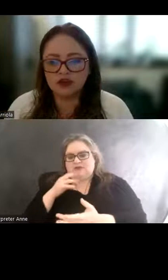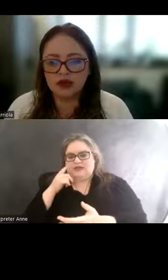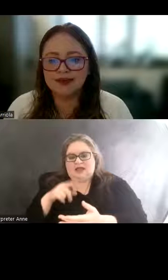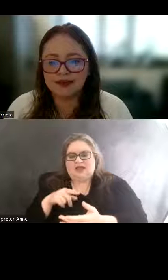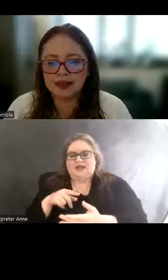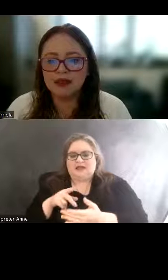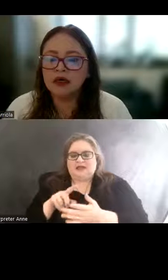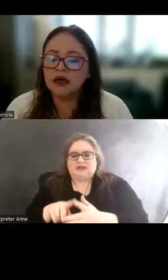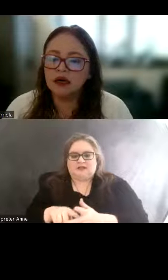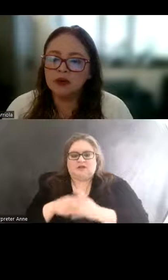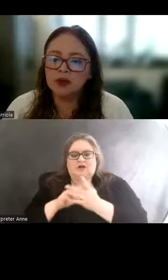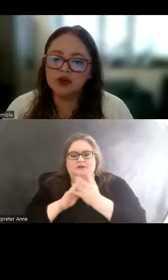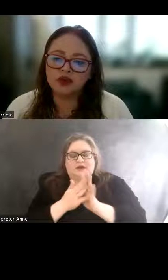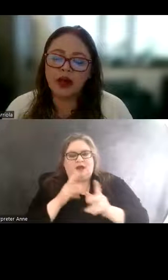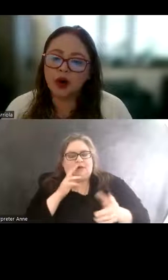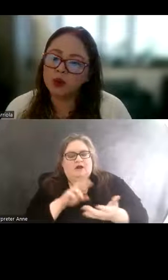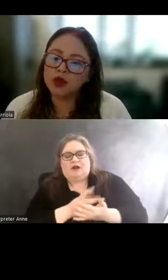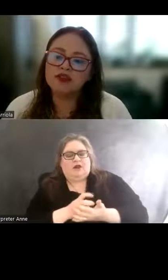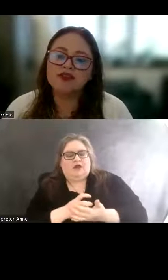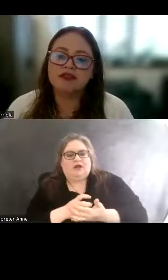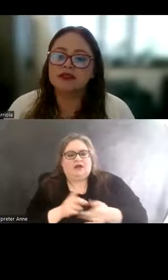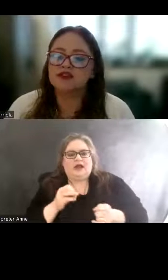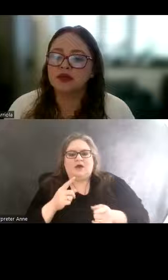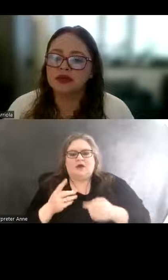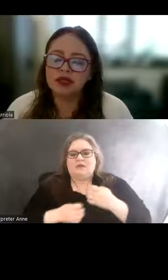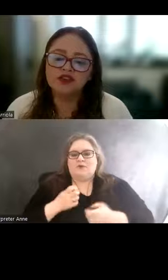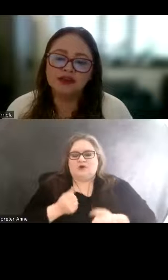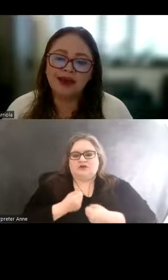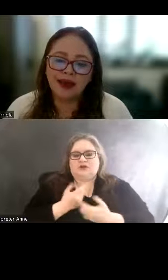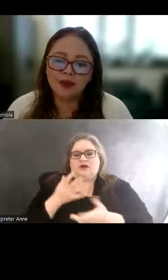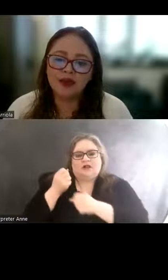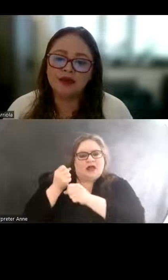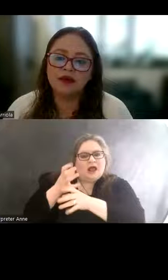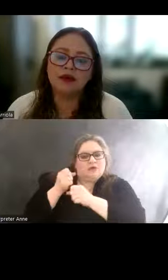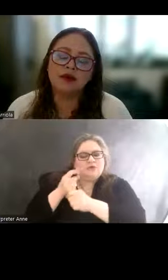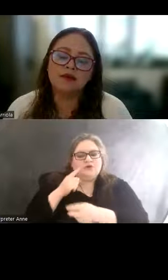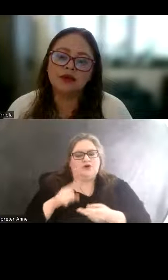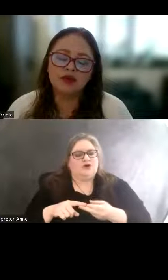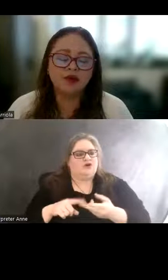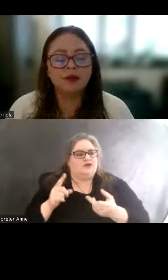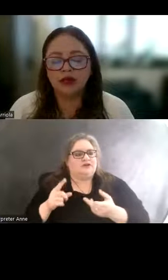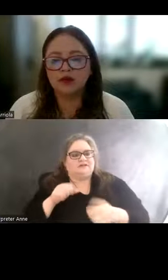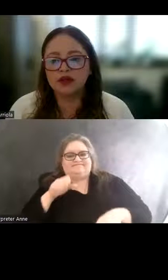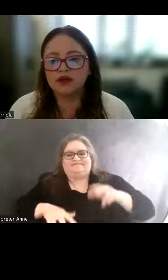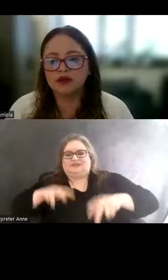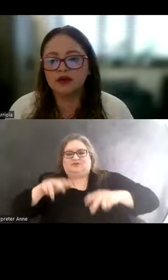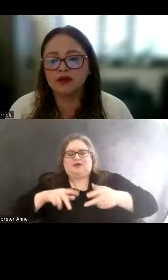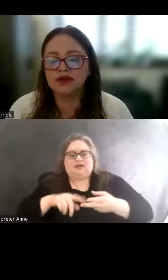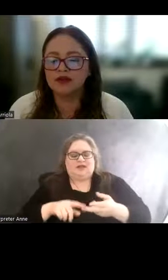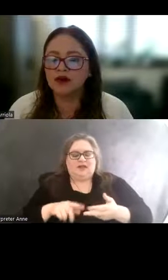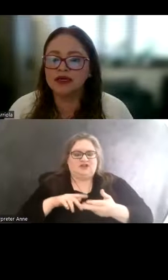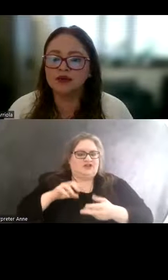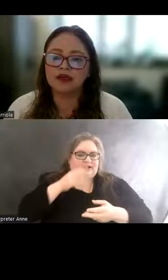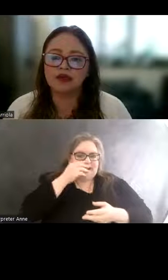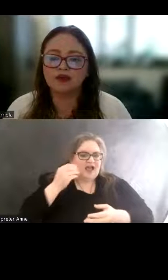that seizure-like state. Emotional outburst, dysregulation, apathy. In terms of behavioral concern, right,